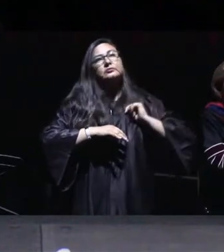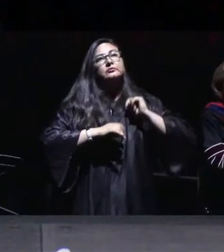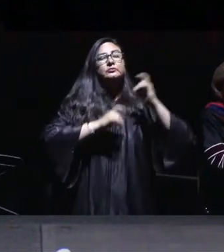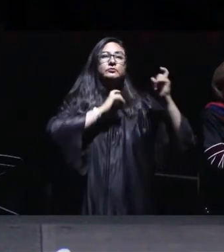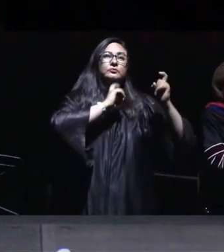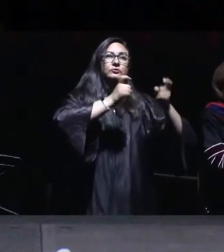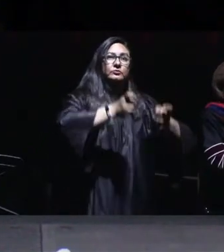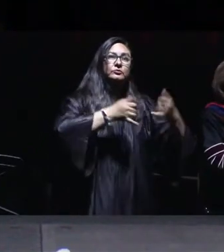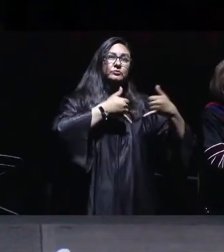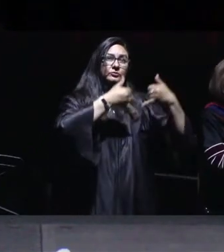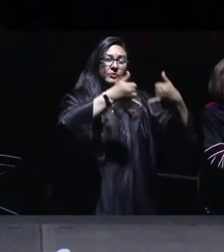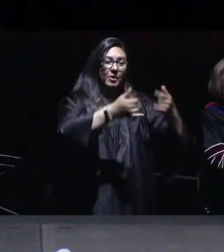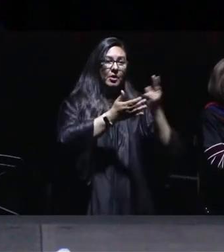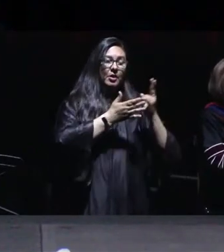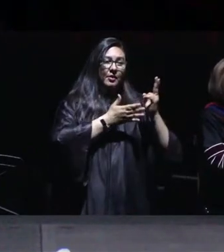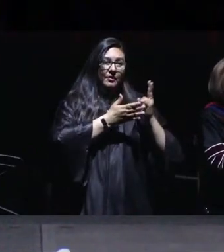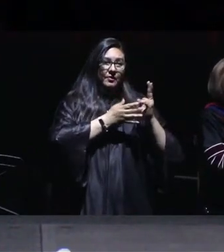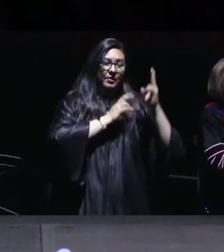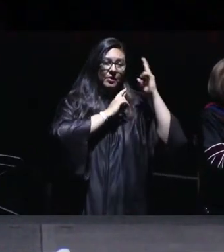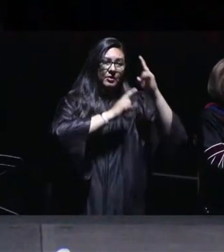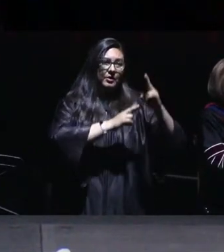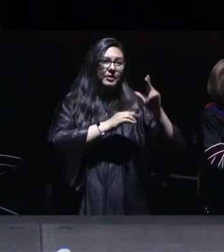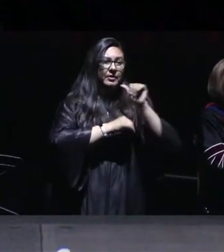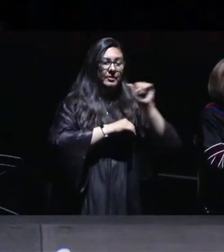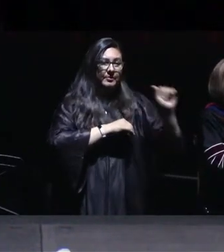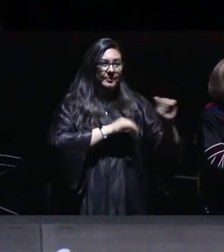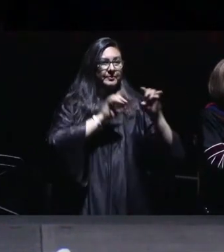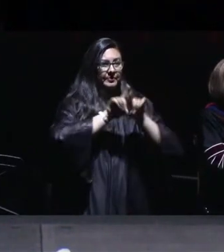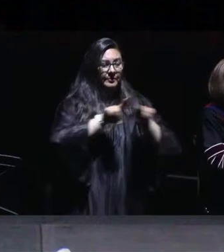you the award of Honorary Associate of Arts degree.